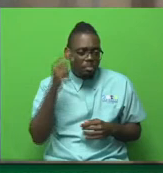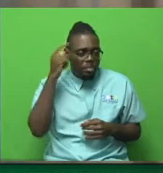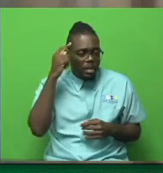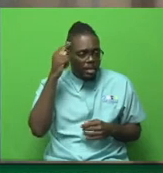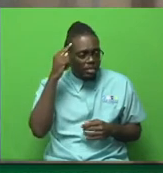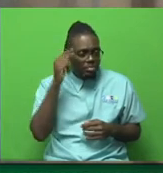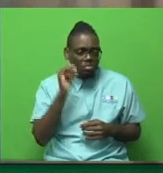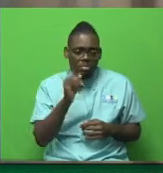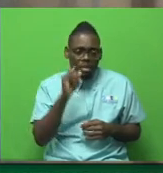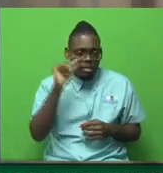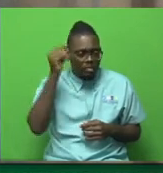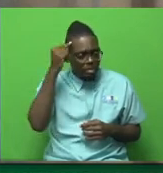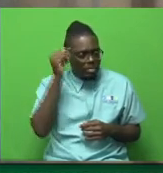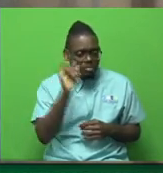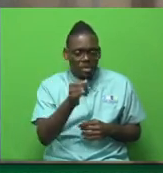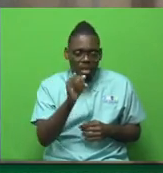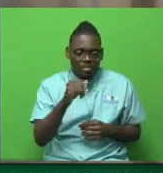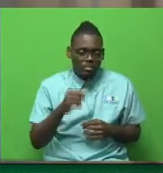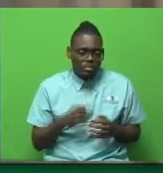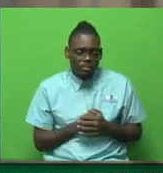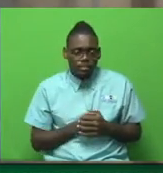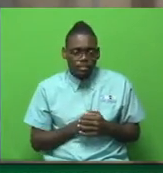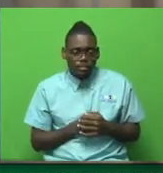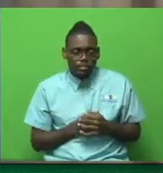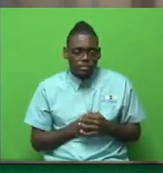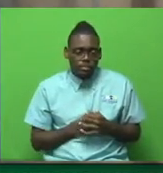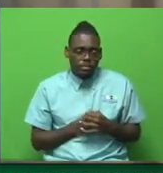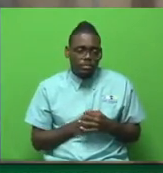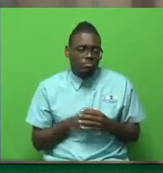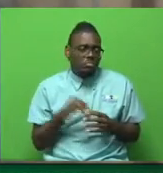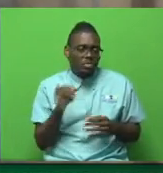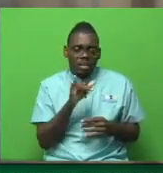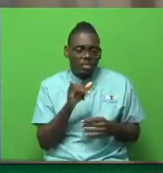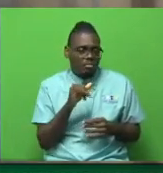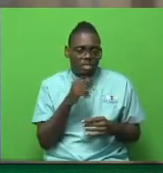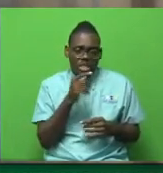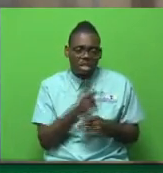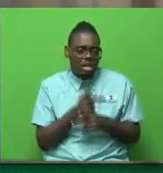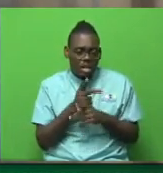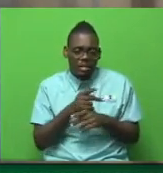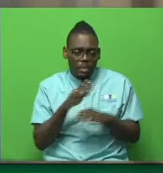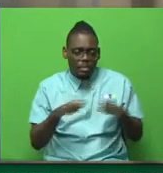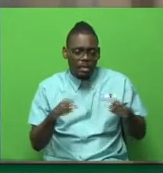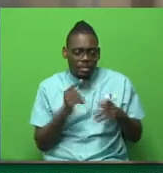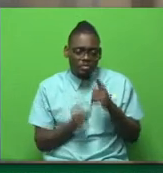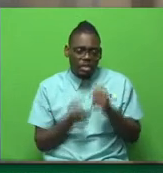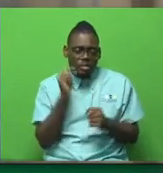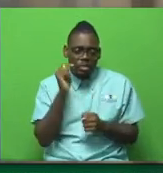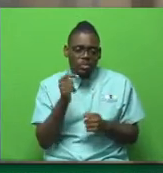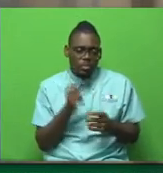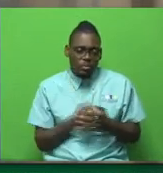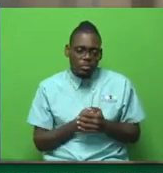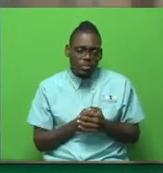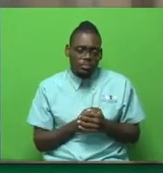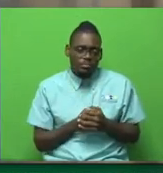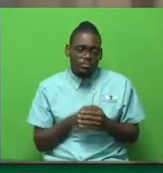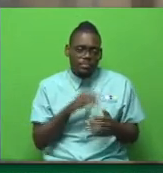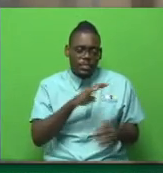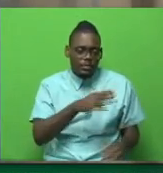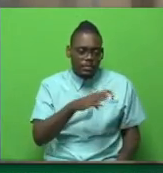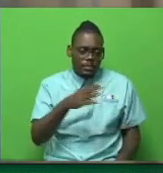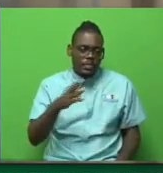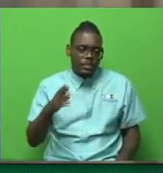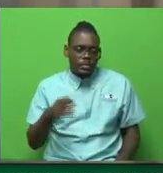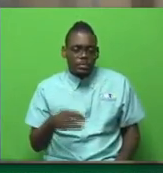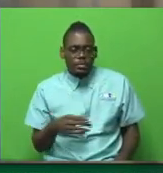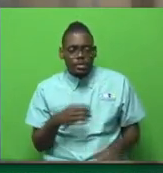simply care about the people of Trinidad and Tobago for seven years this Minister of Finance spoke about you need to move away from the ovary